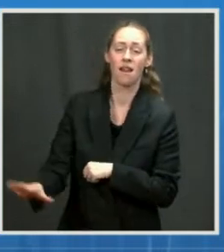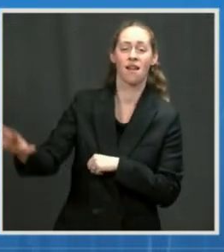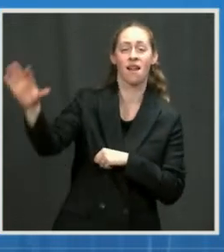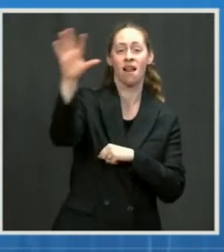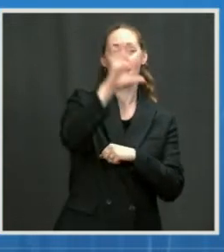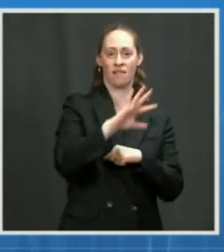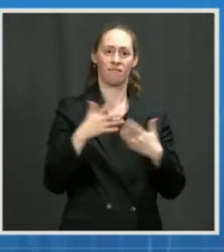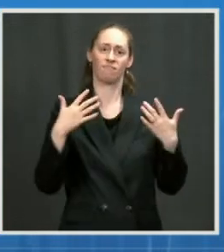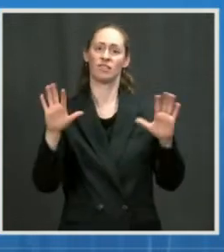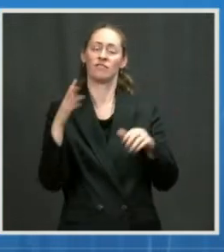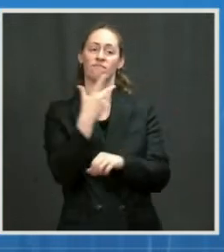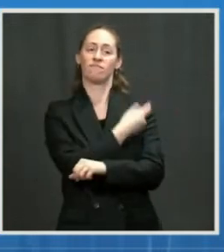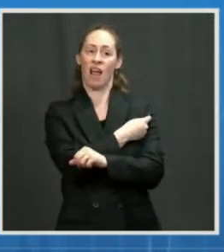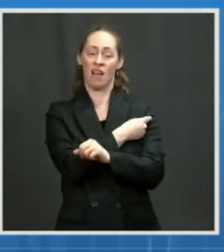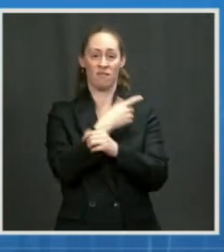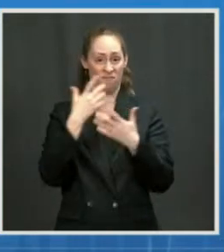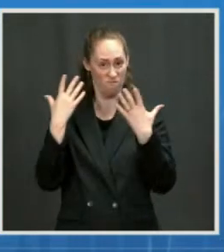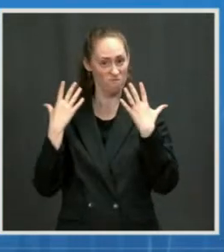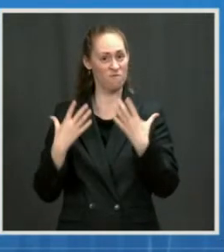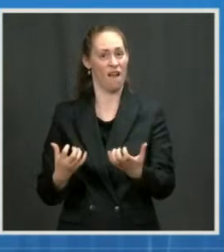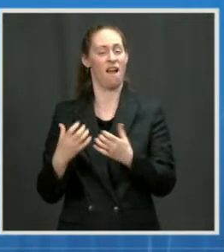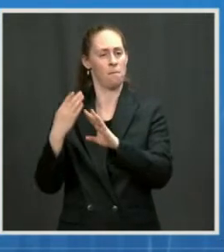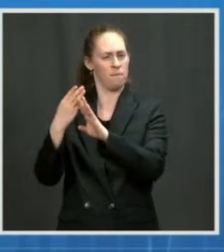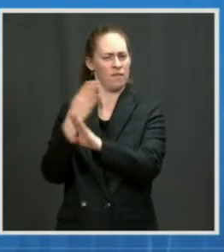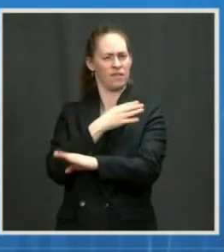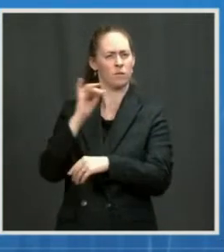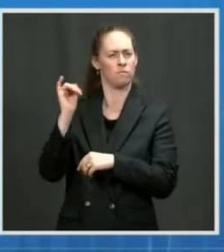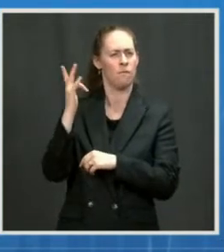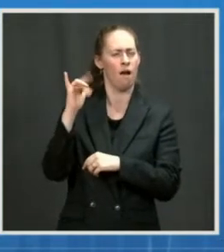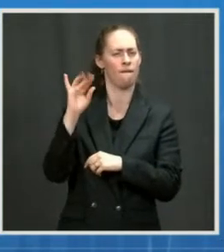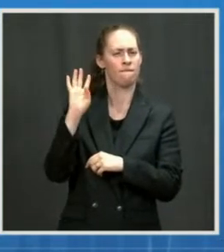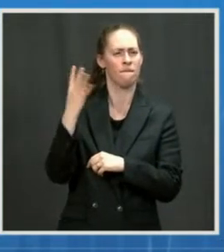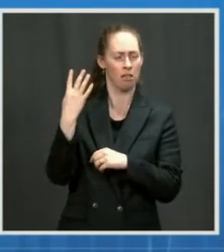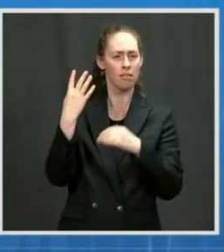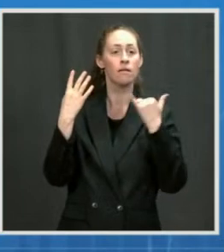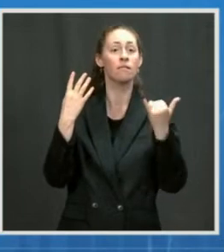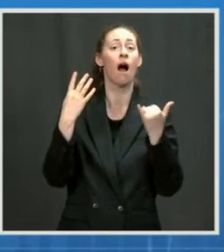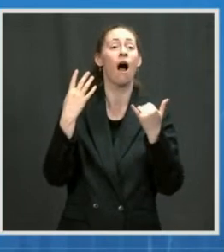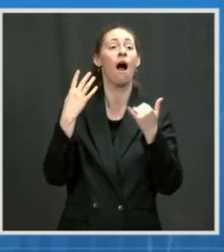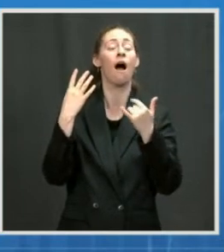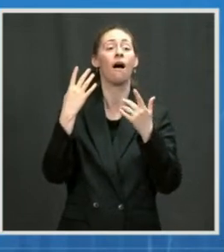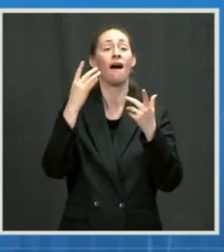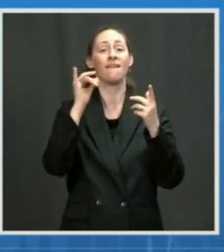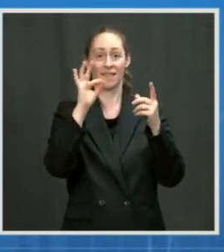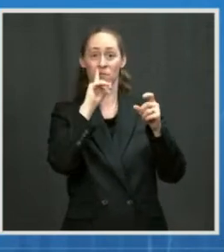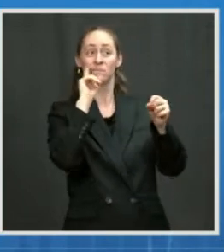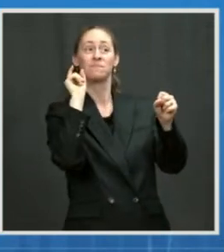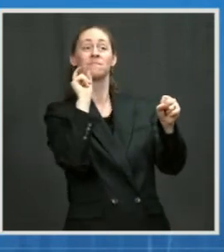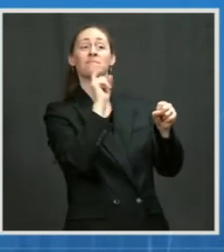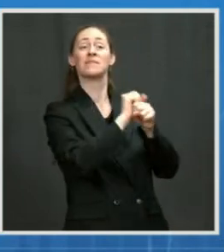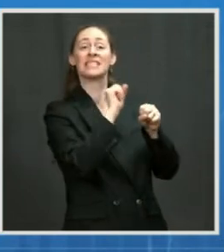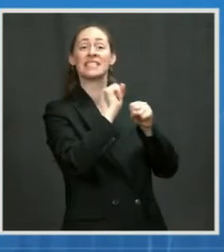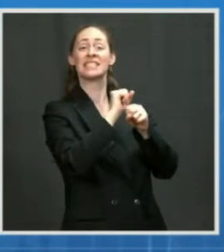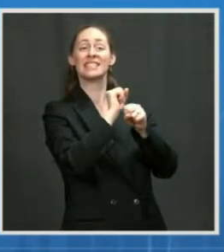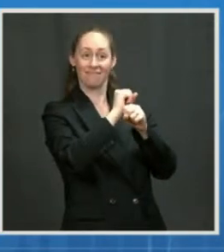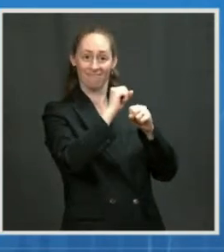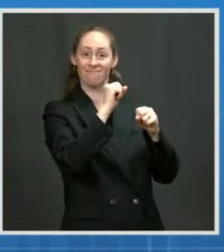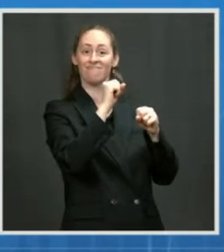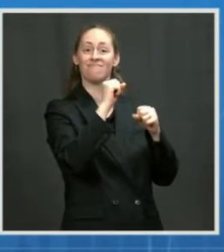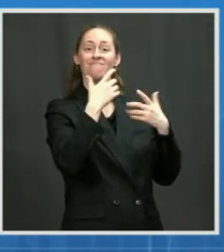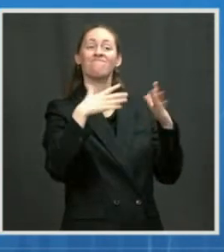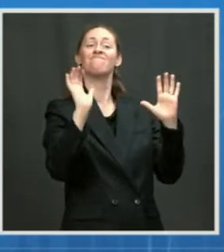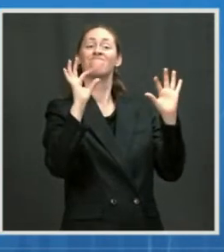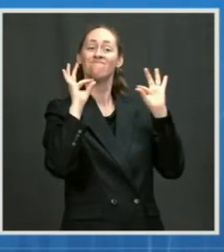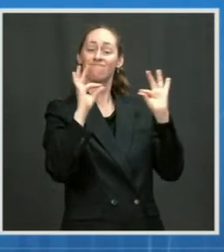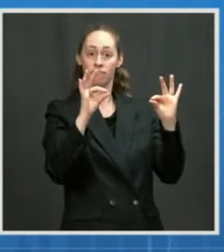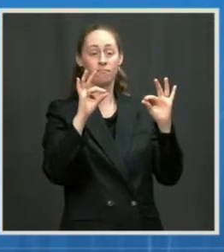point, should people expect or hope for the country to look like? Whether that be their mask wearing, businesses opening,